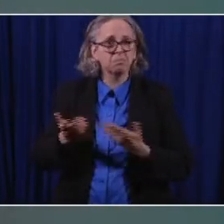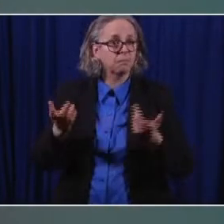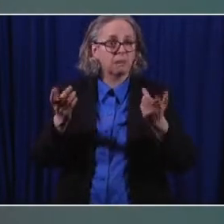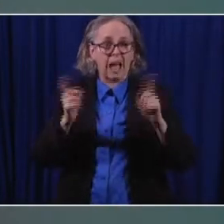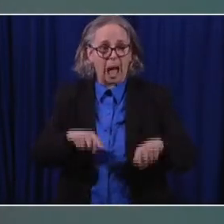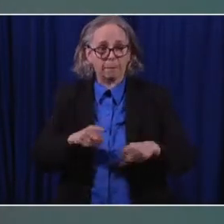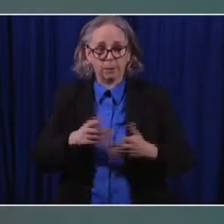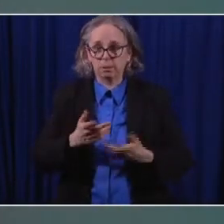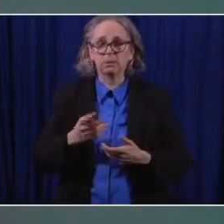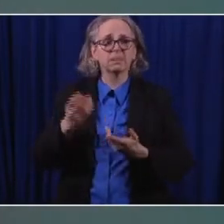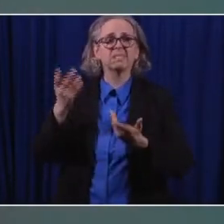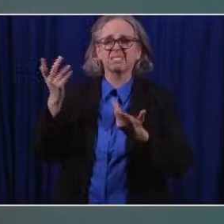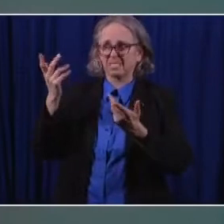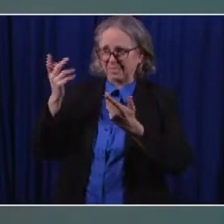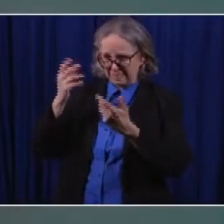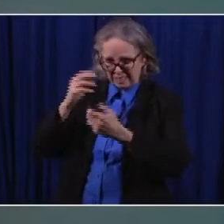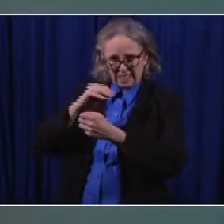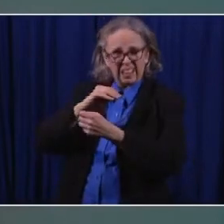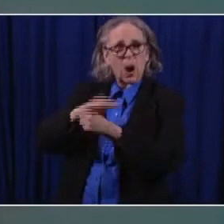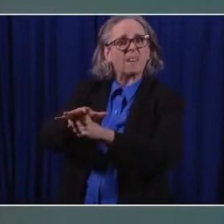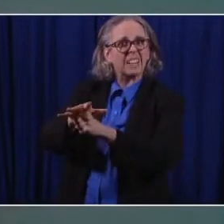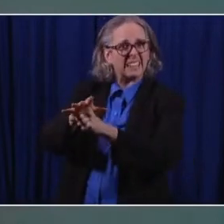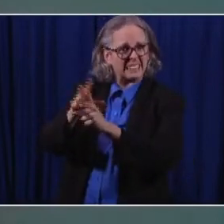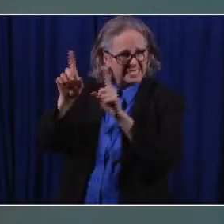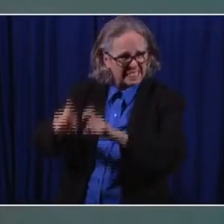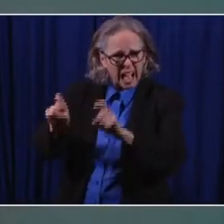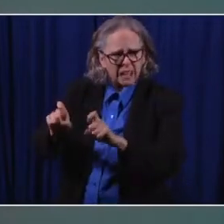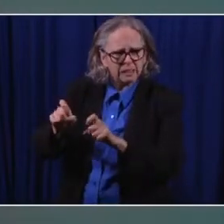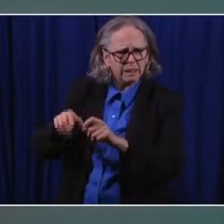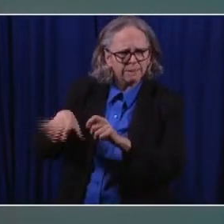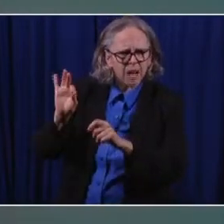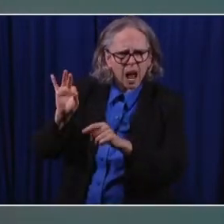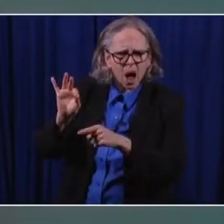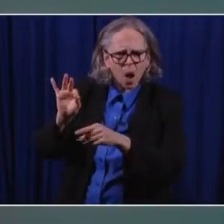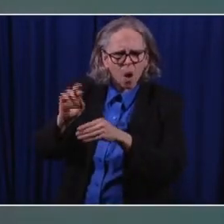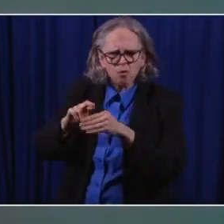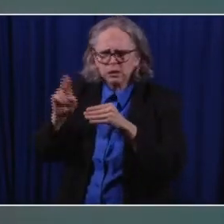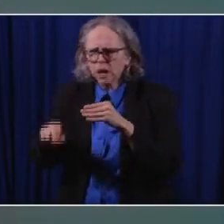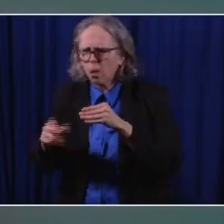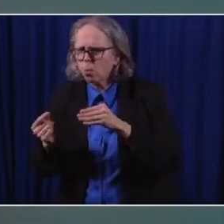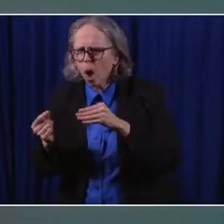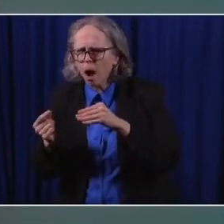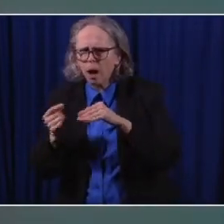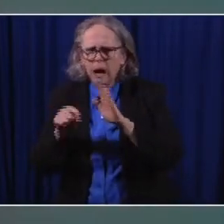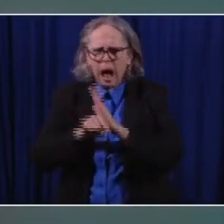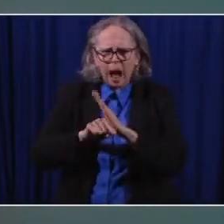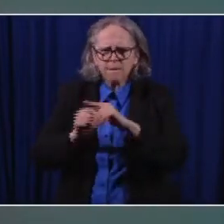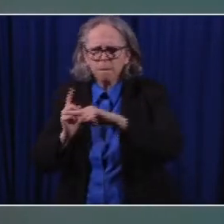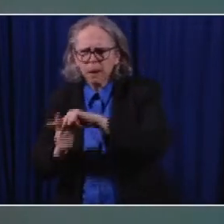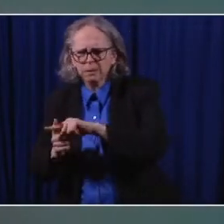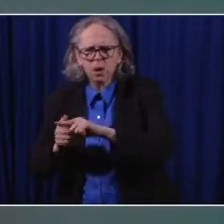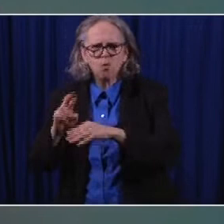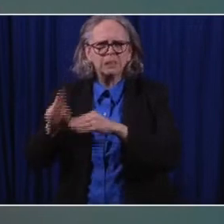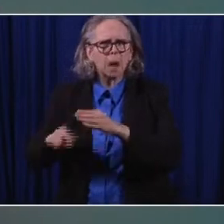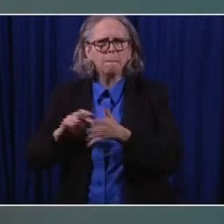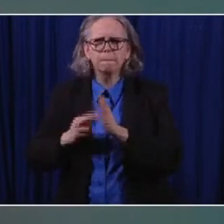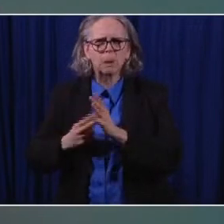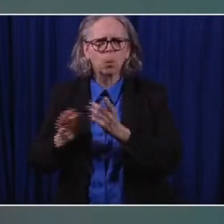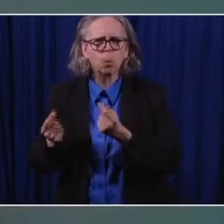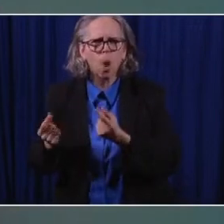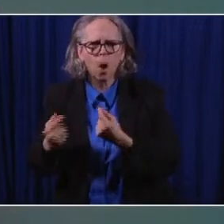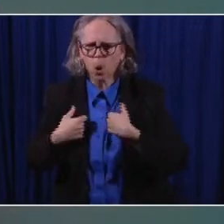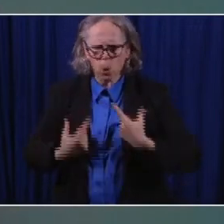talked, Dr. Vanderhoff, and you have talked about this previously. It's important to know what that result means so that you do the right